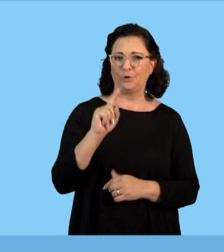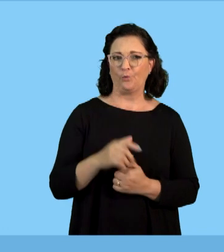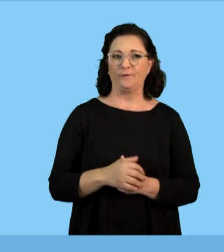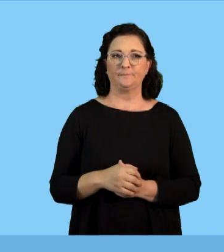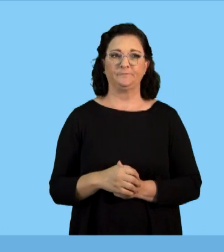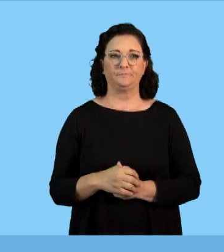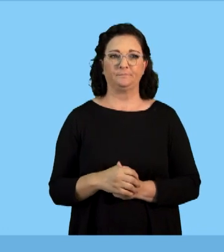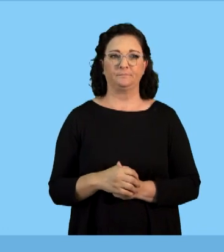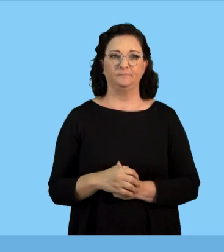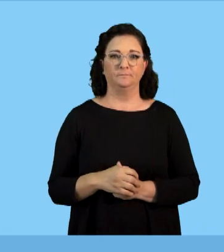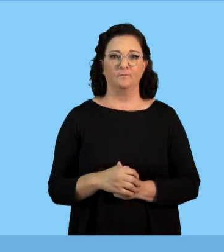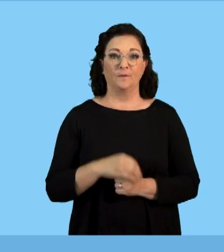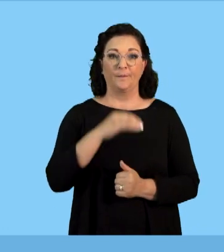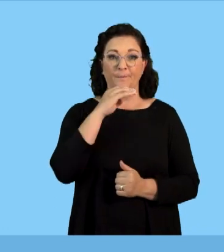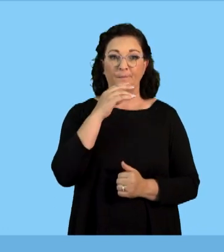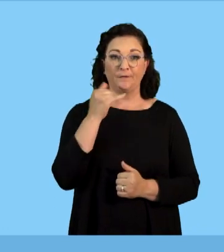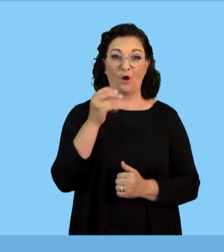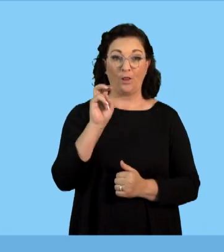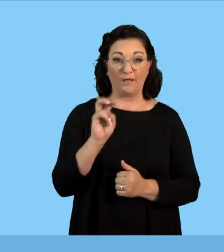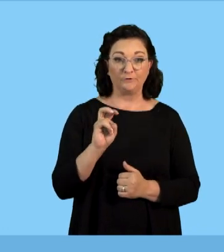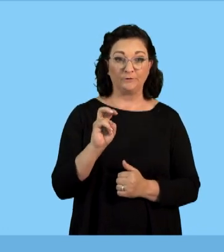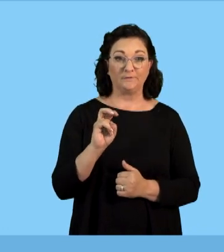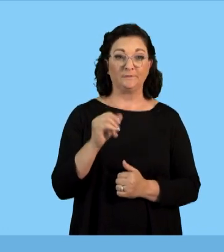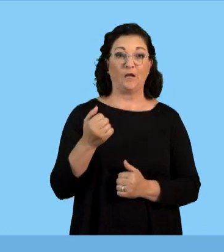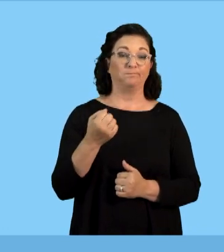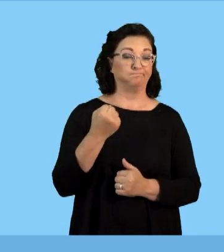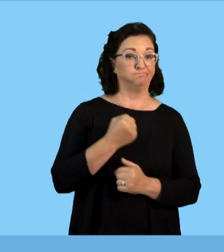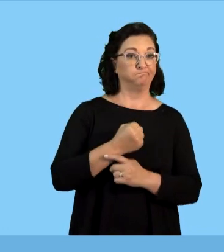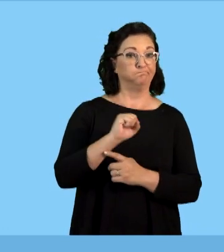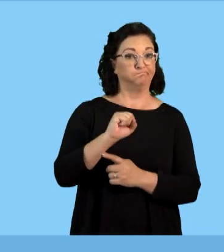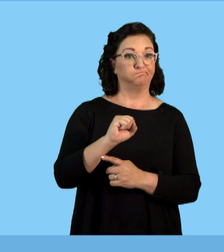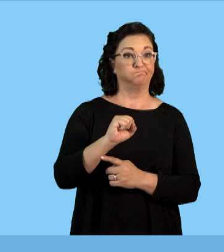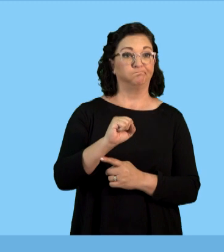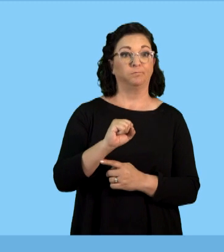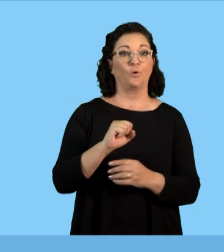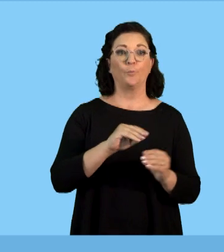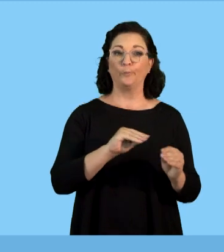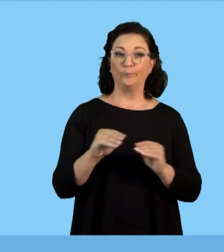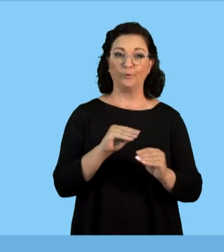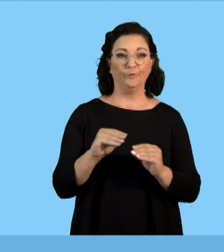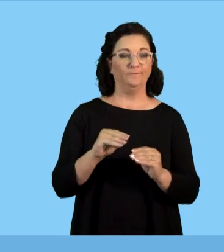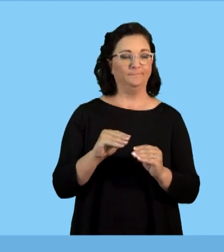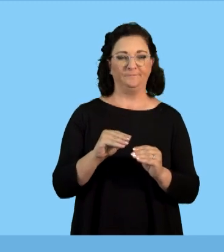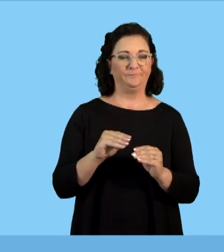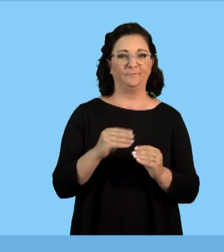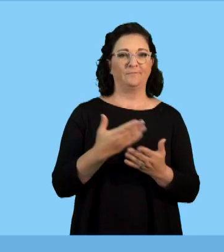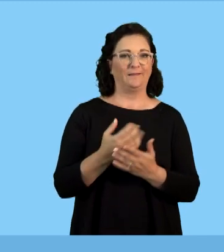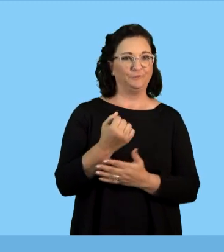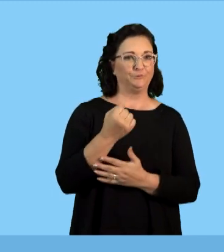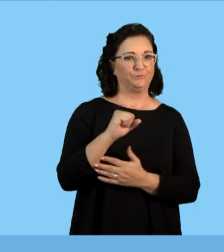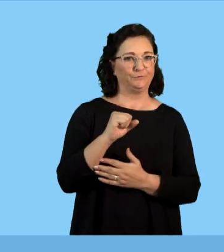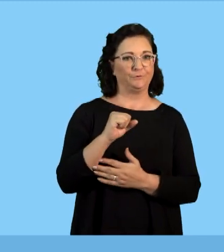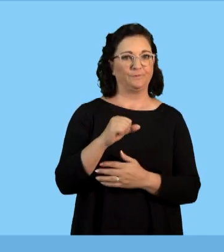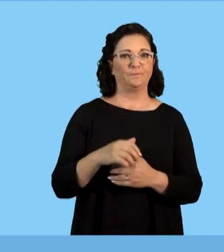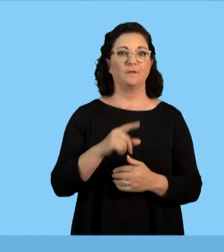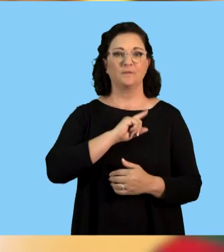the resistors are said to resist the movement of electrons. So the resistors, they are resisting the movement of the electric charge